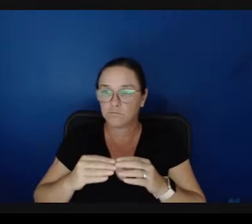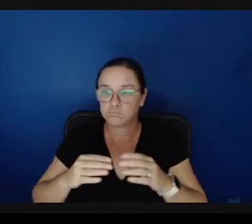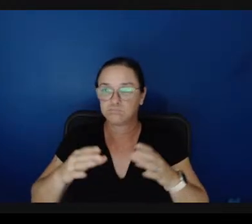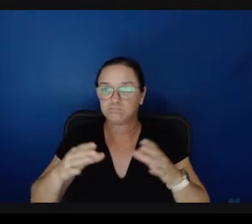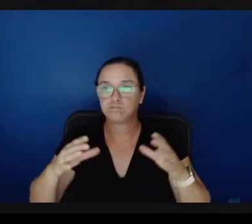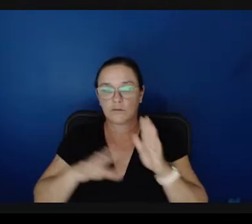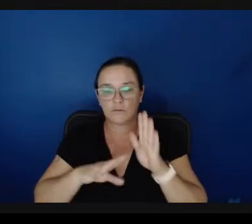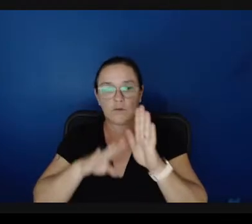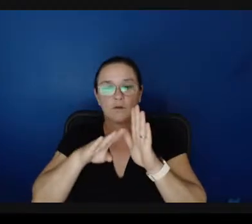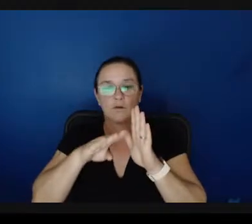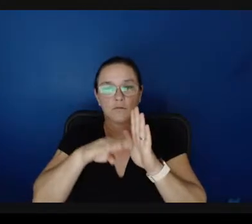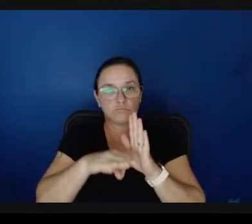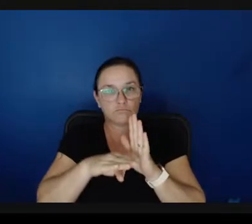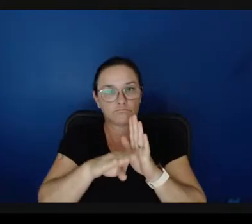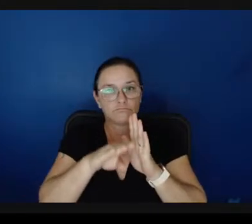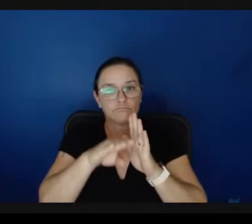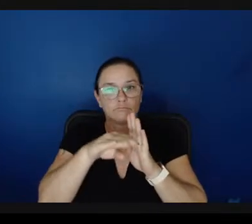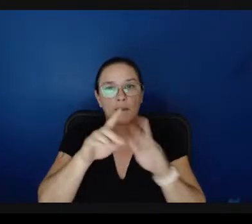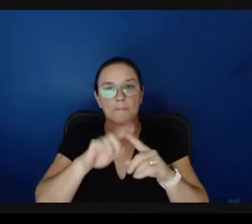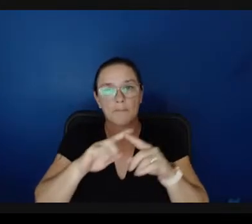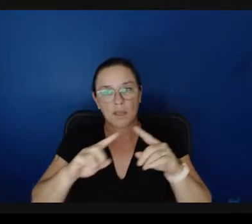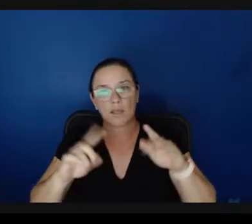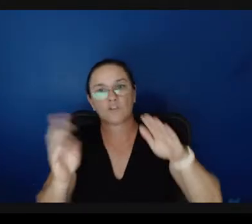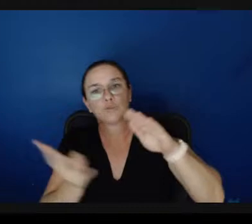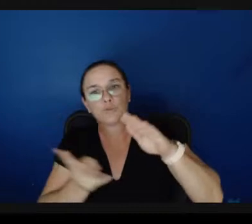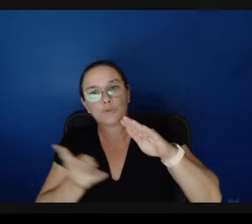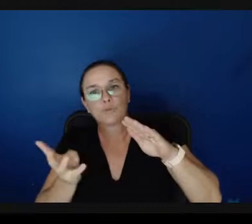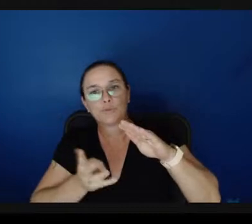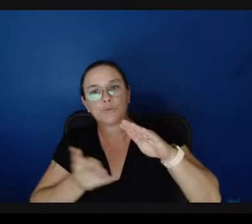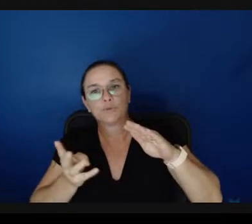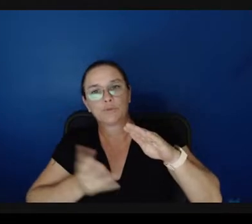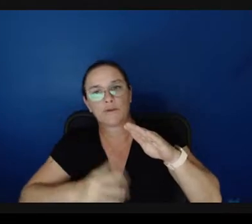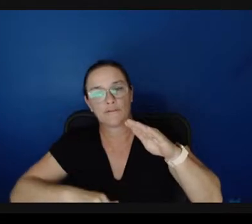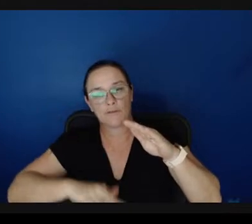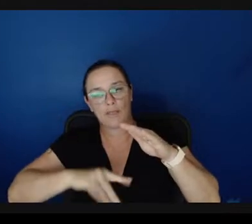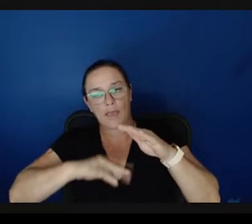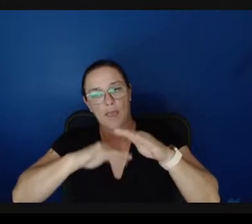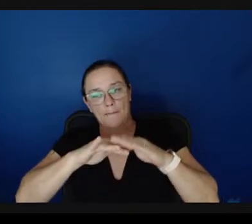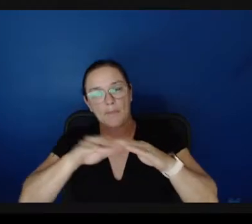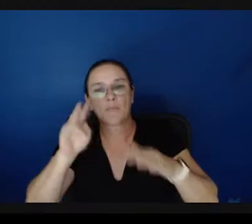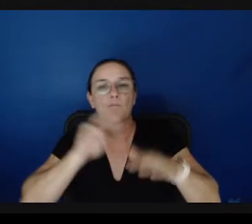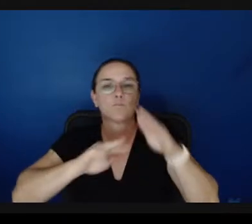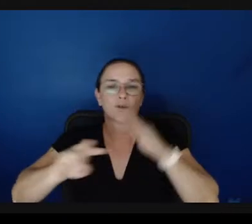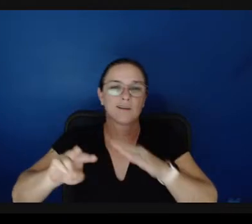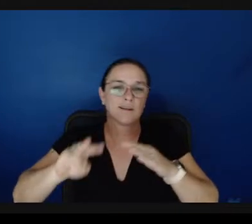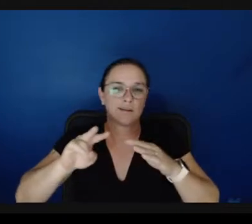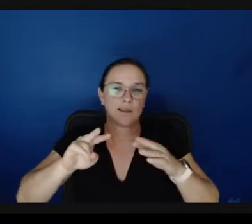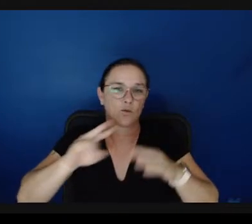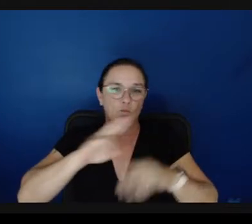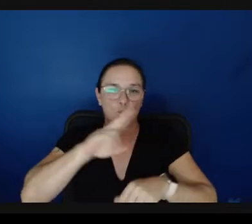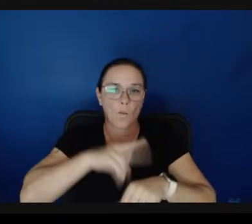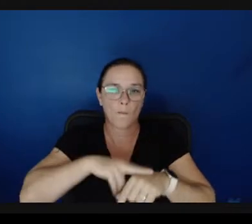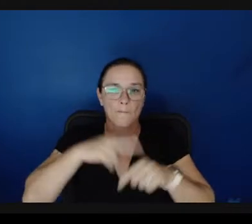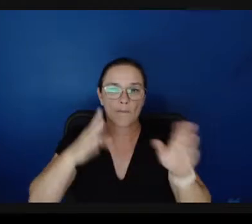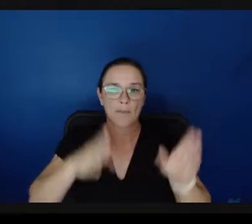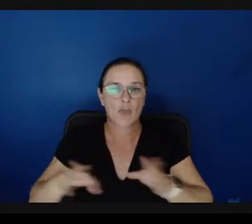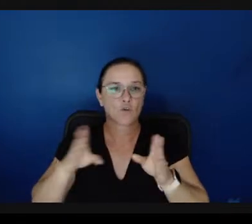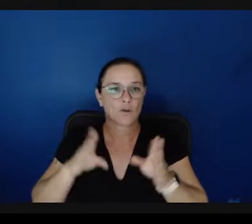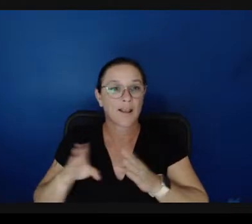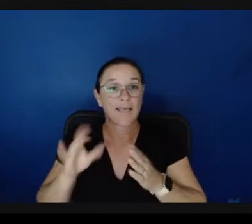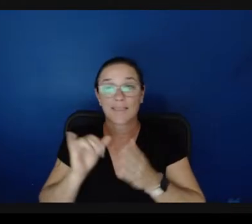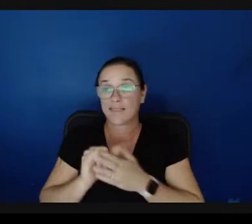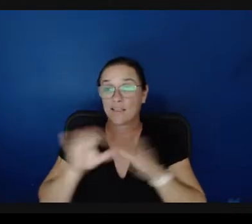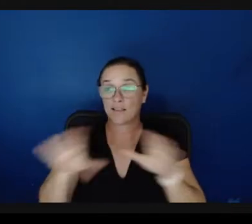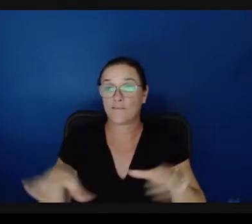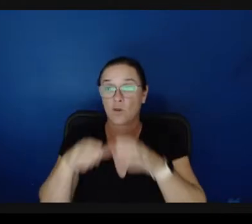but refilling over the whole last year here in the predicted pattern. And that's our Hawaiian volcano summary for